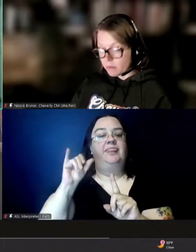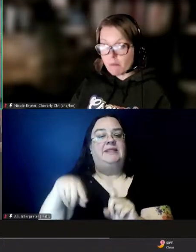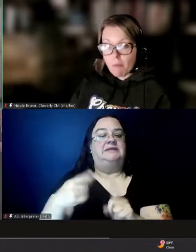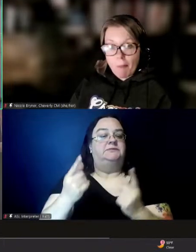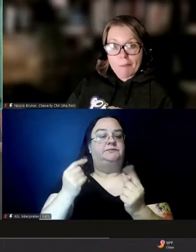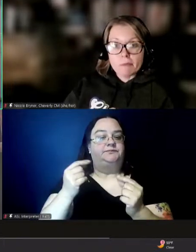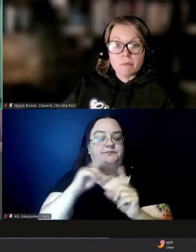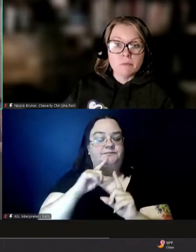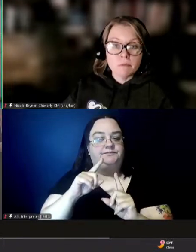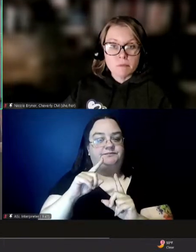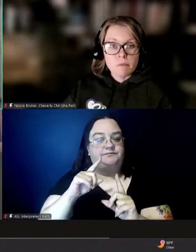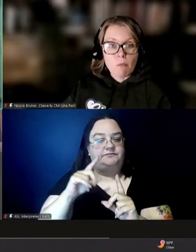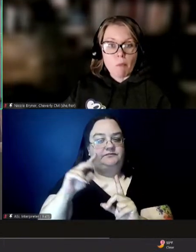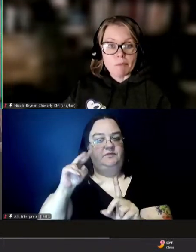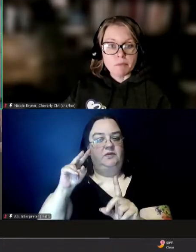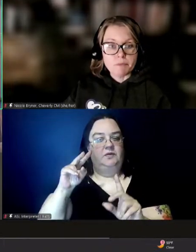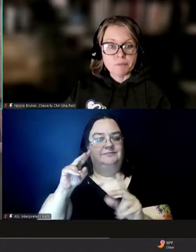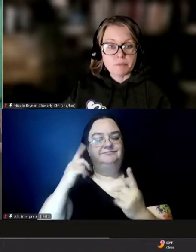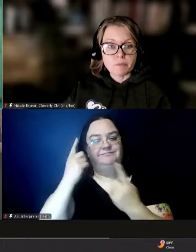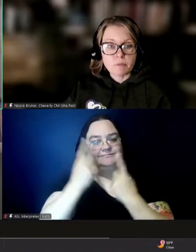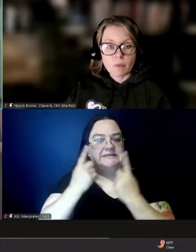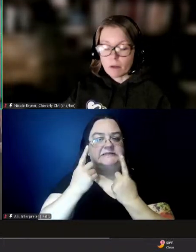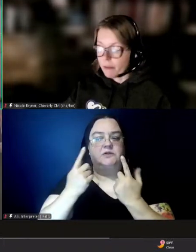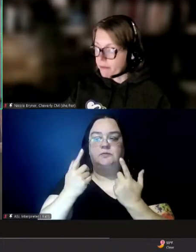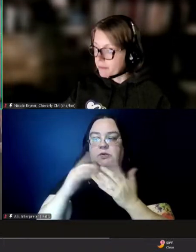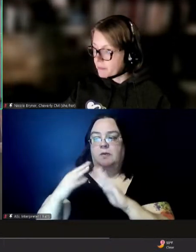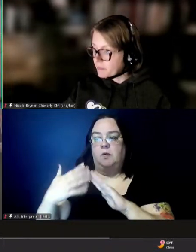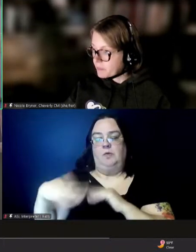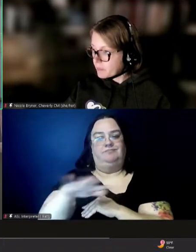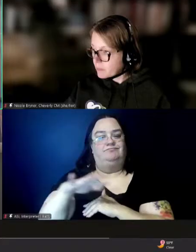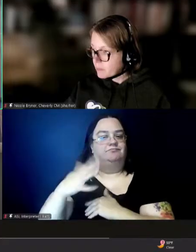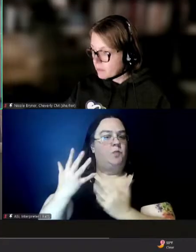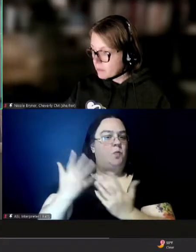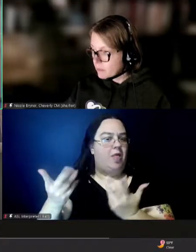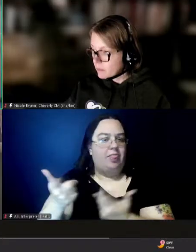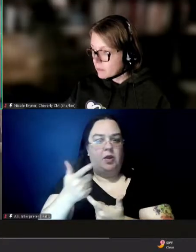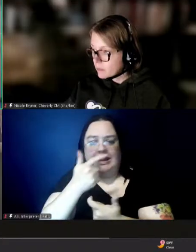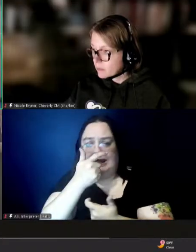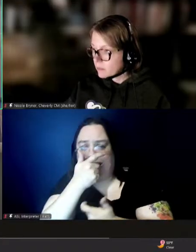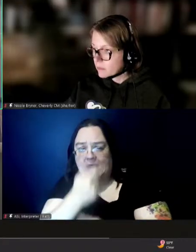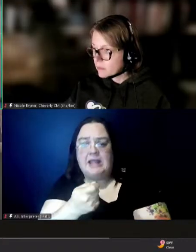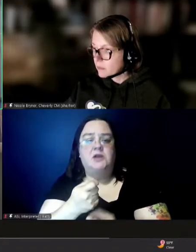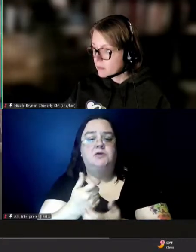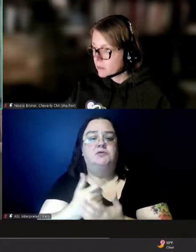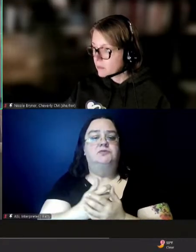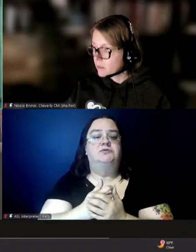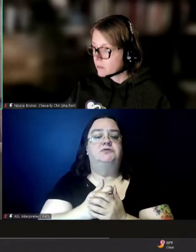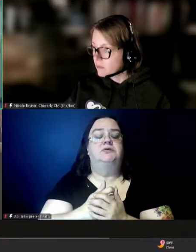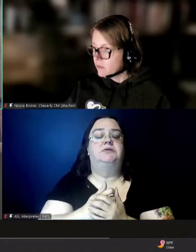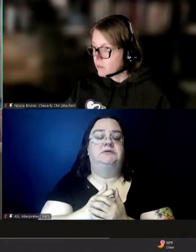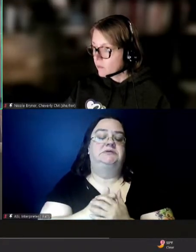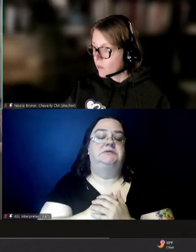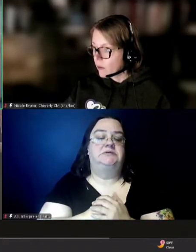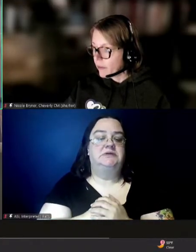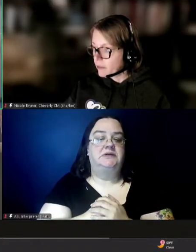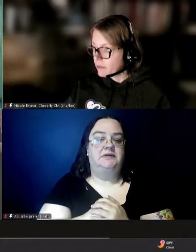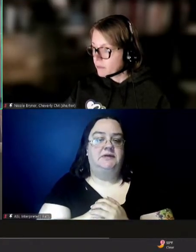the interest that the community has in developments that meet